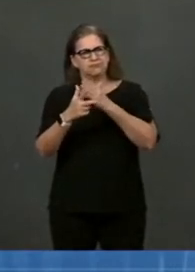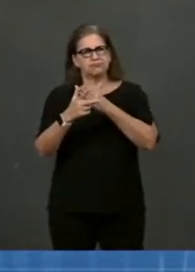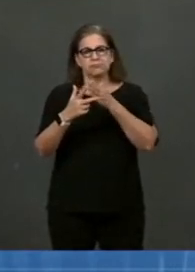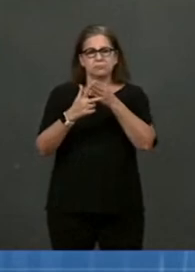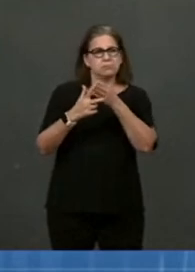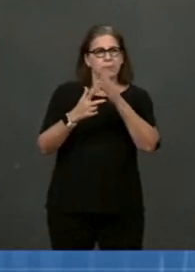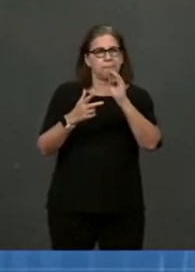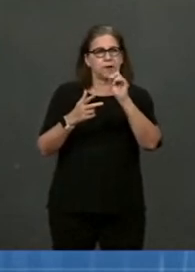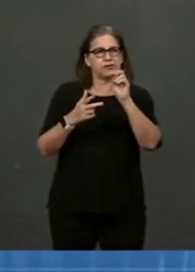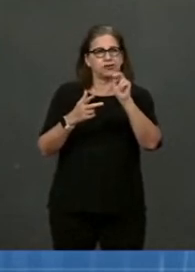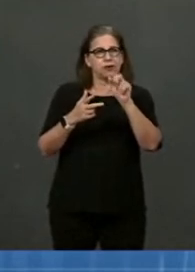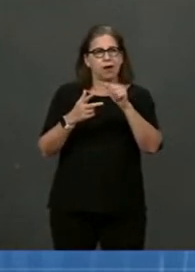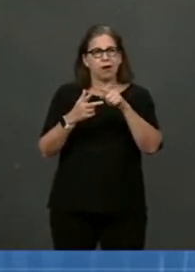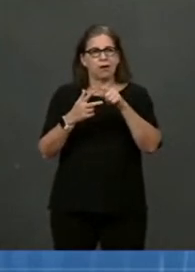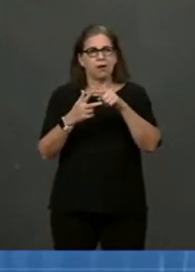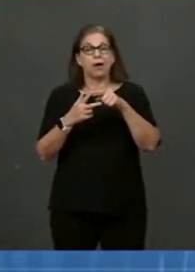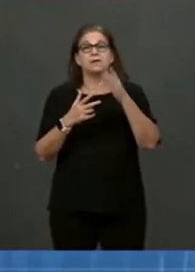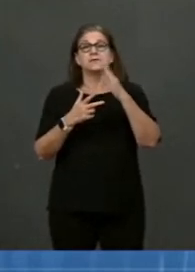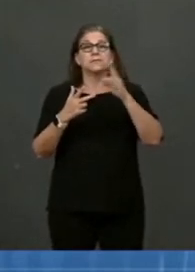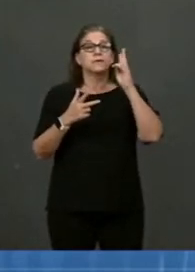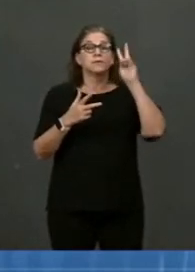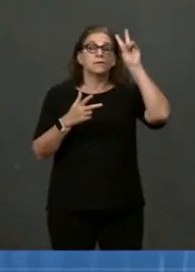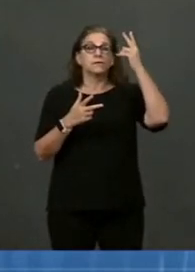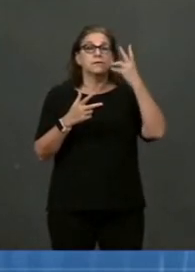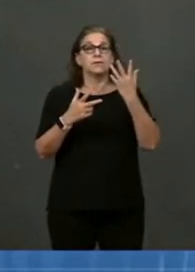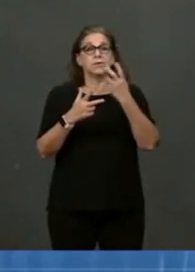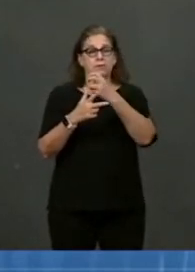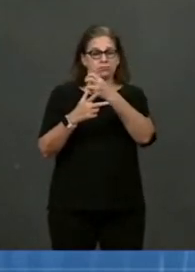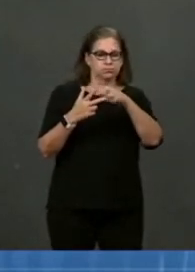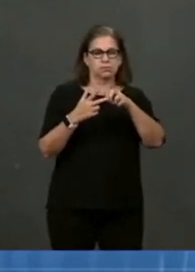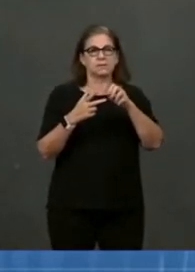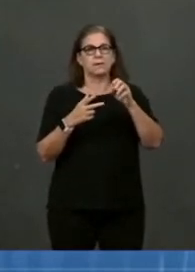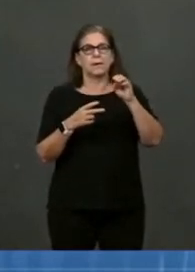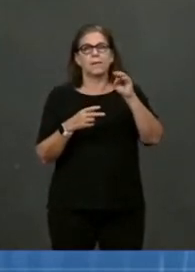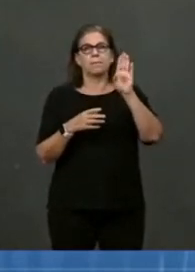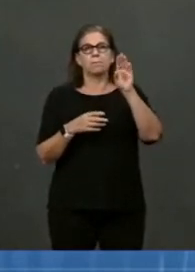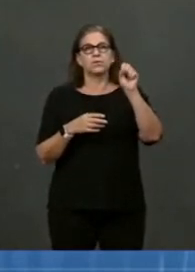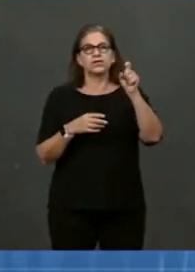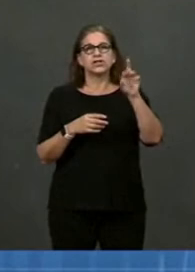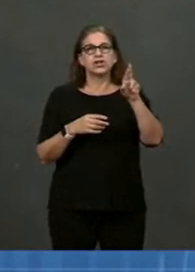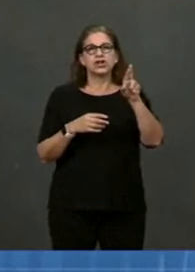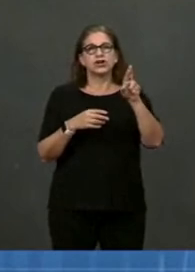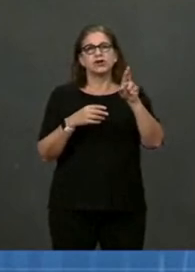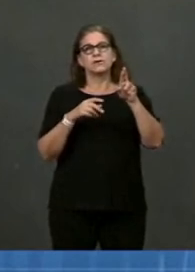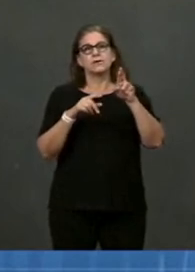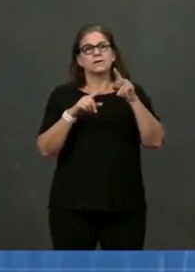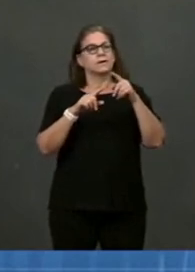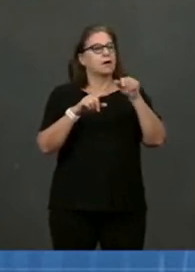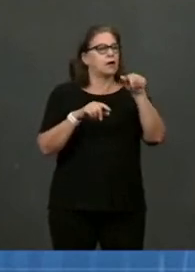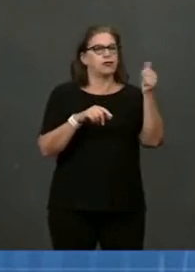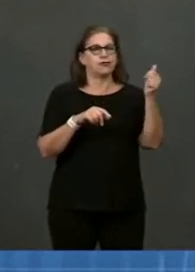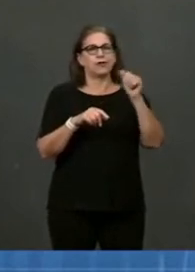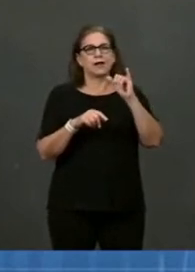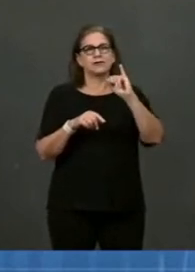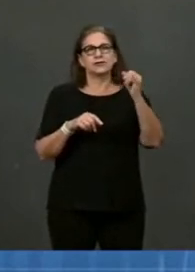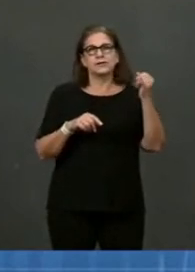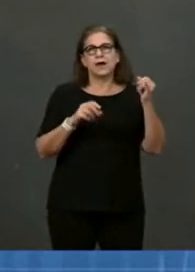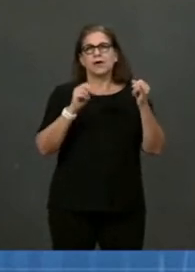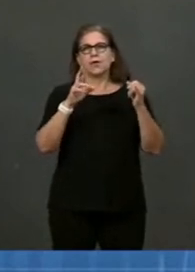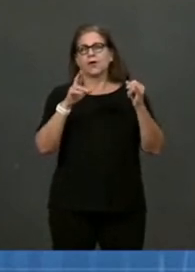over another. FDA's authorizations and CDC's recommendations now allow for this type of mix